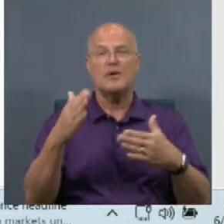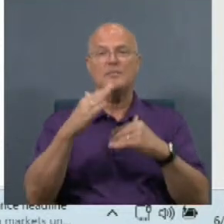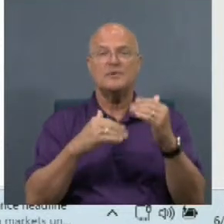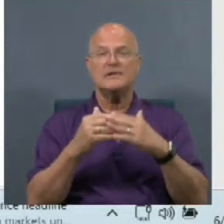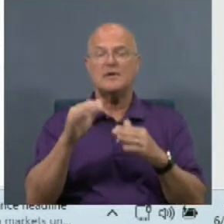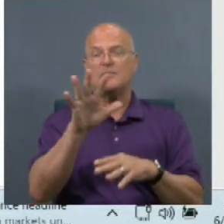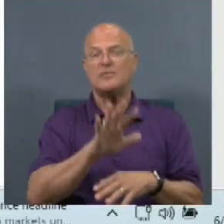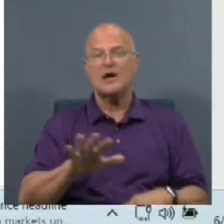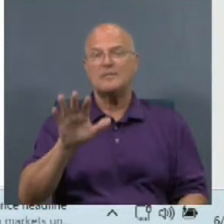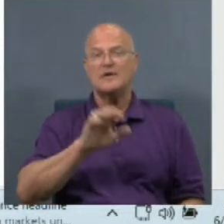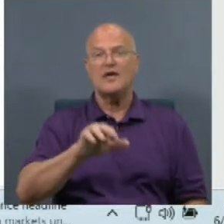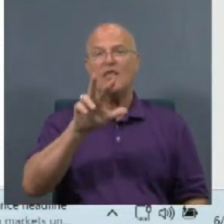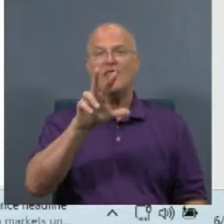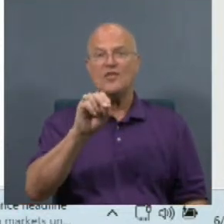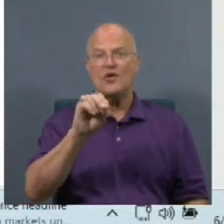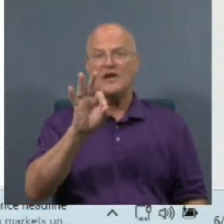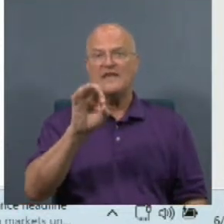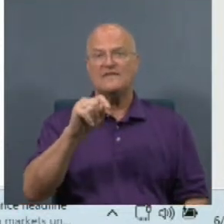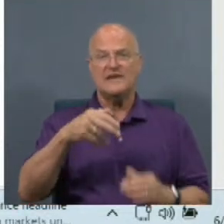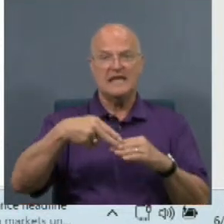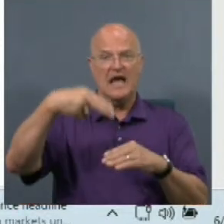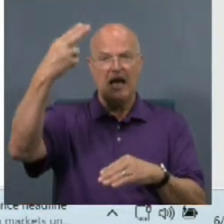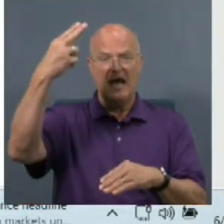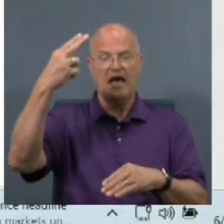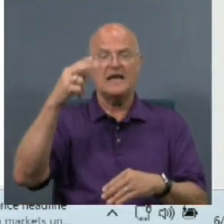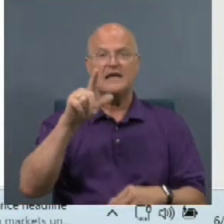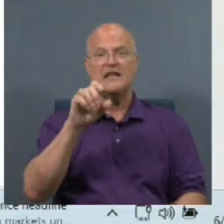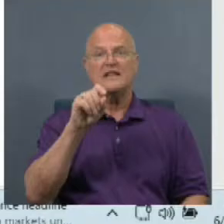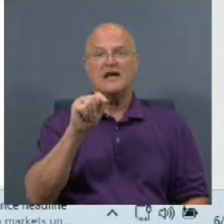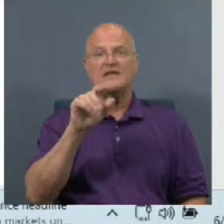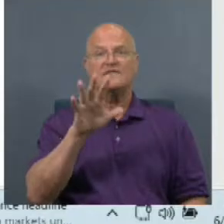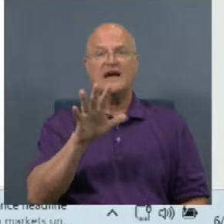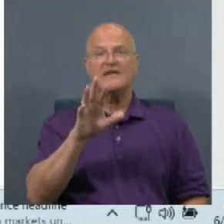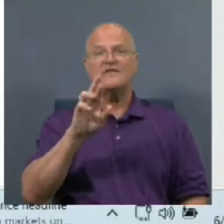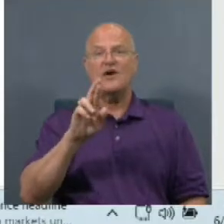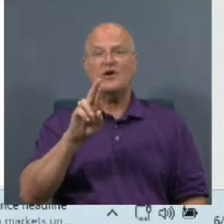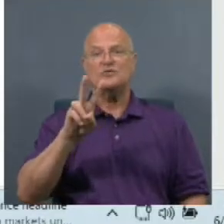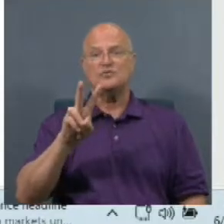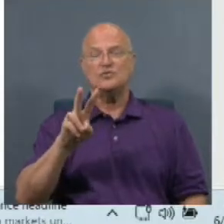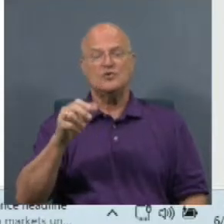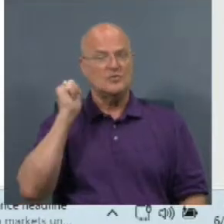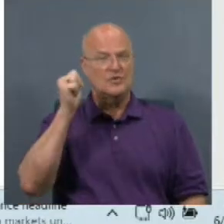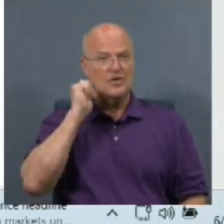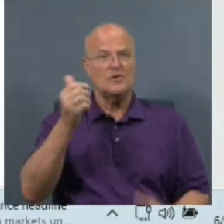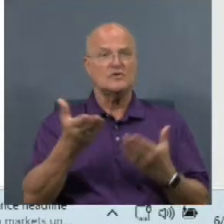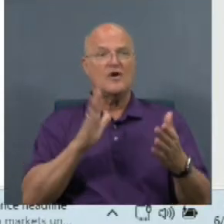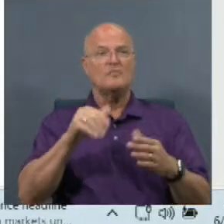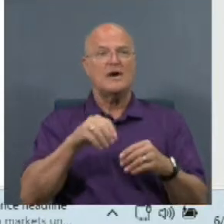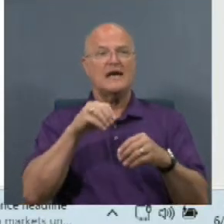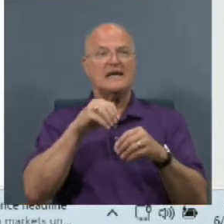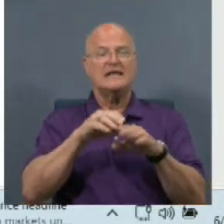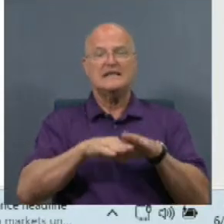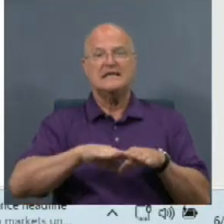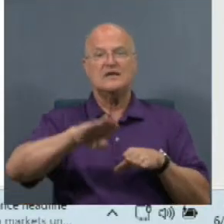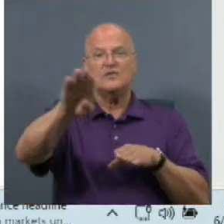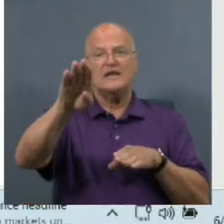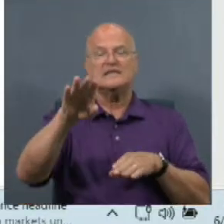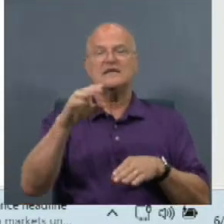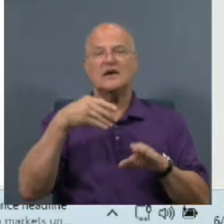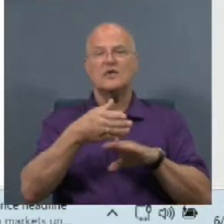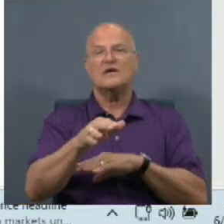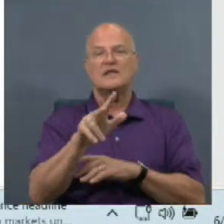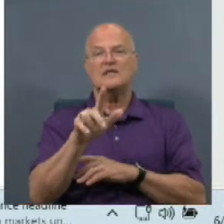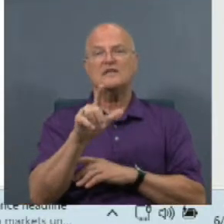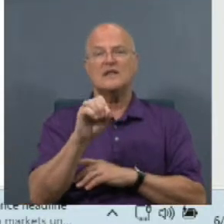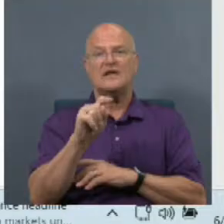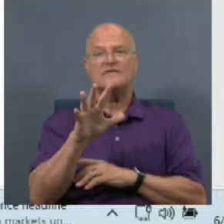building will be approximately 30 feet in height. Lot 5R2, which is the rear lot, will be serviced by an egress easement across